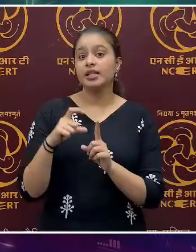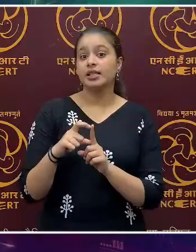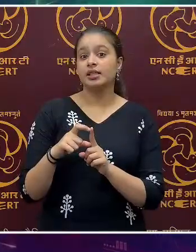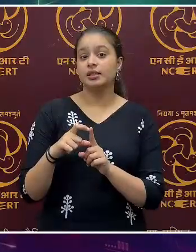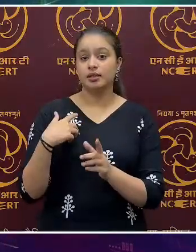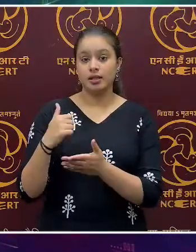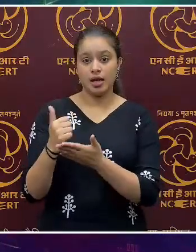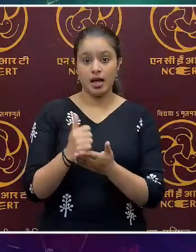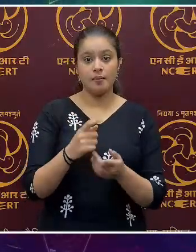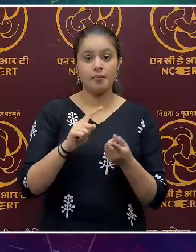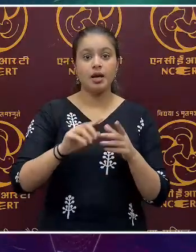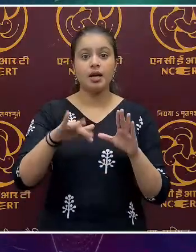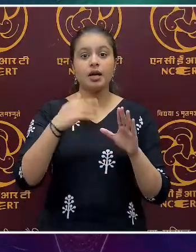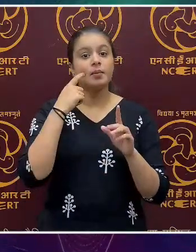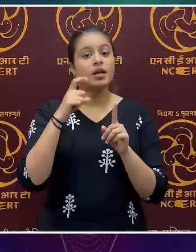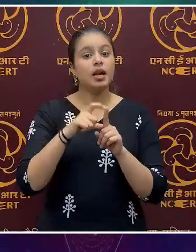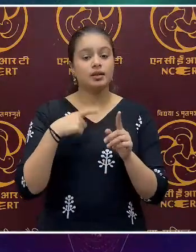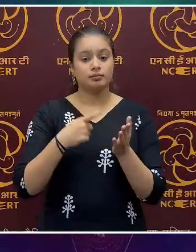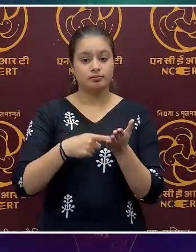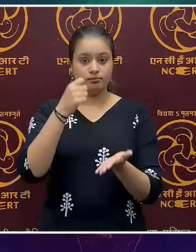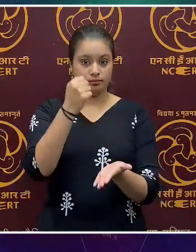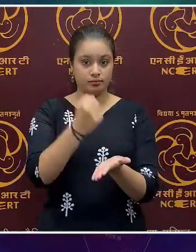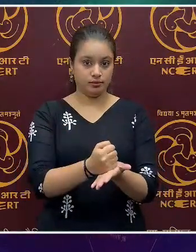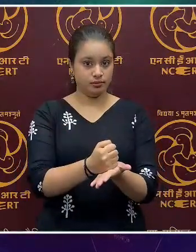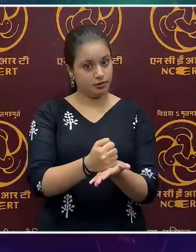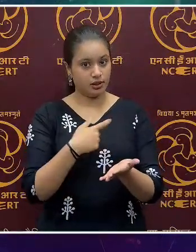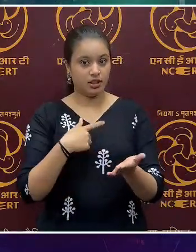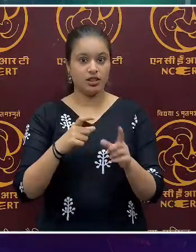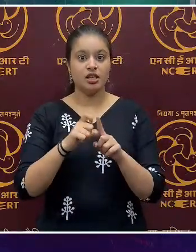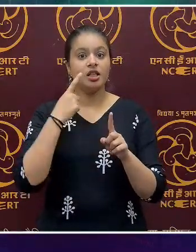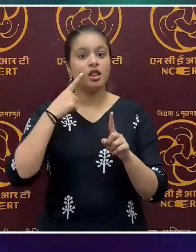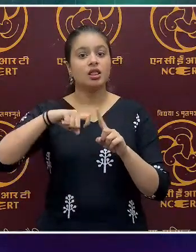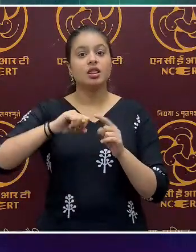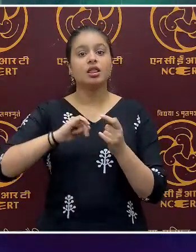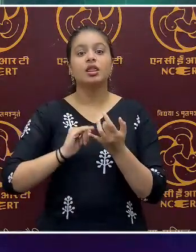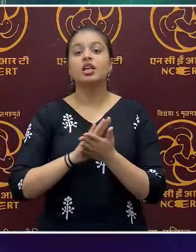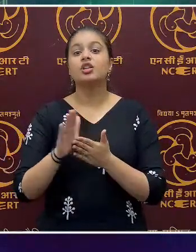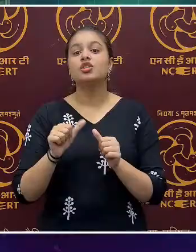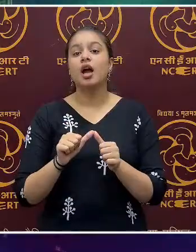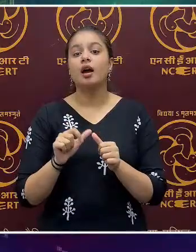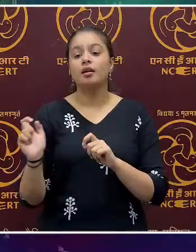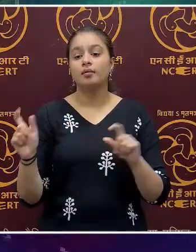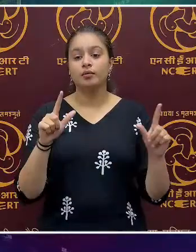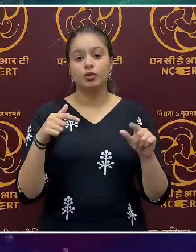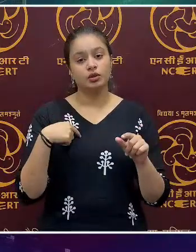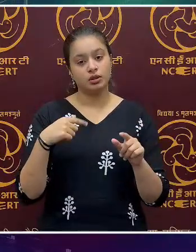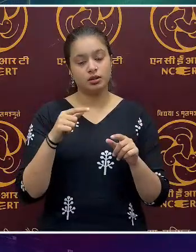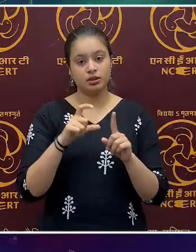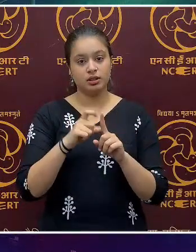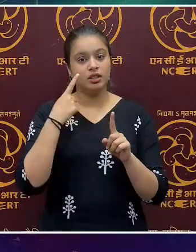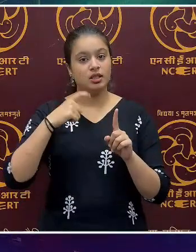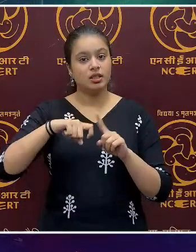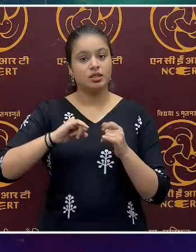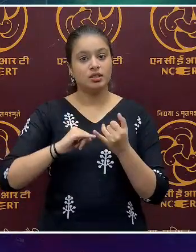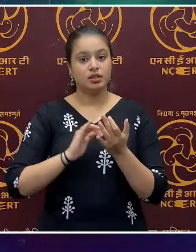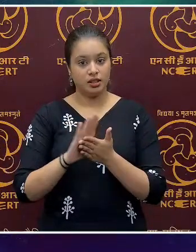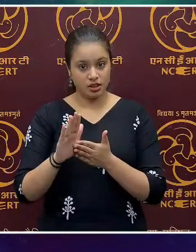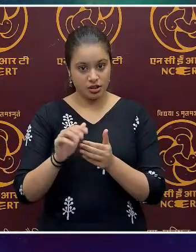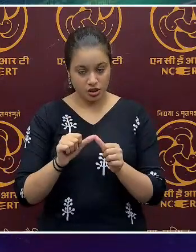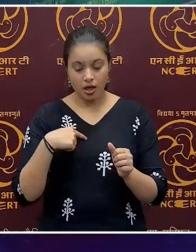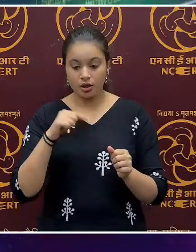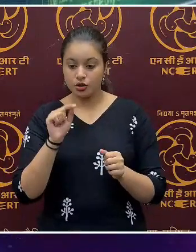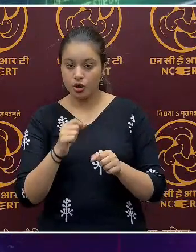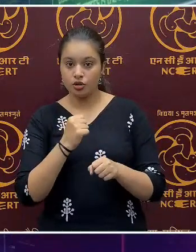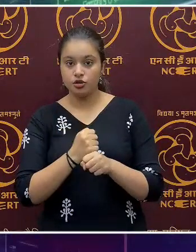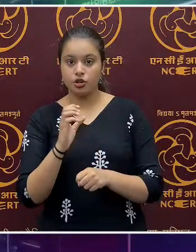help of the mail ID, you can easily register on this Diksha portal. There is a Diksha portal, actually diksha.gov.in. So right